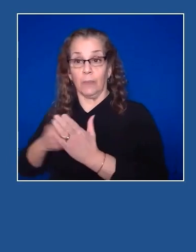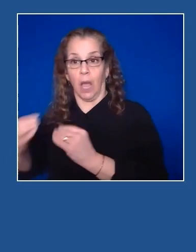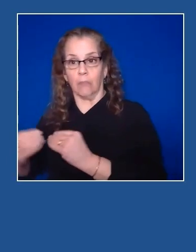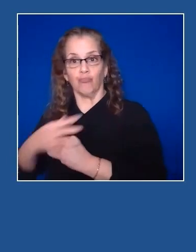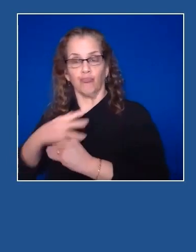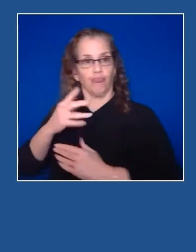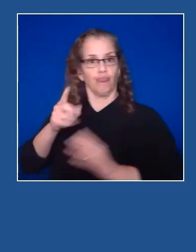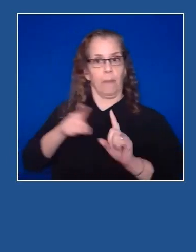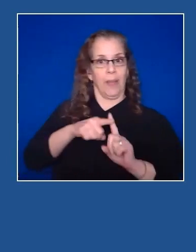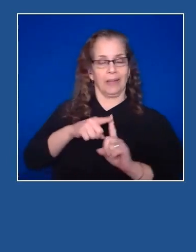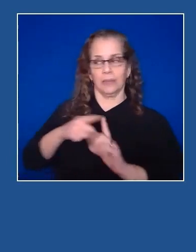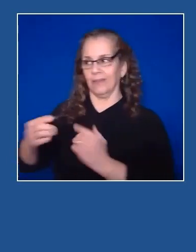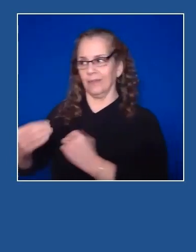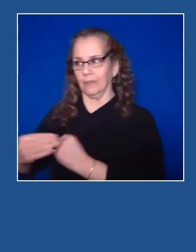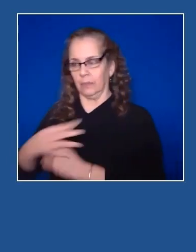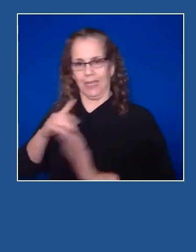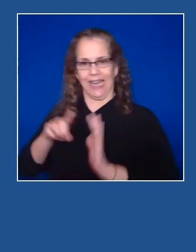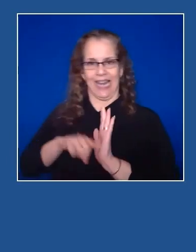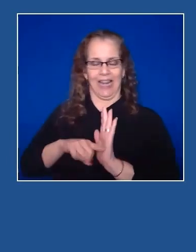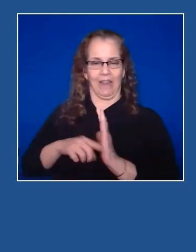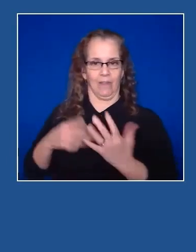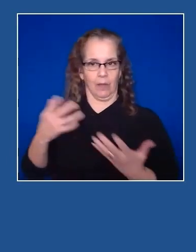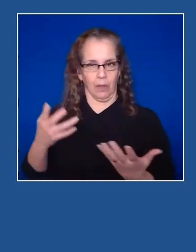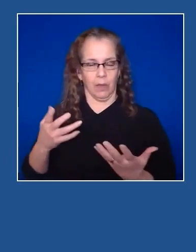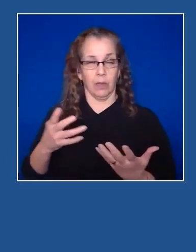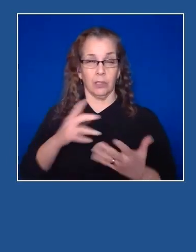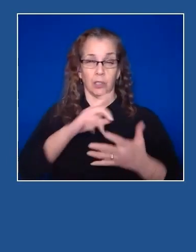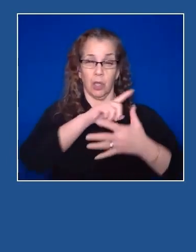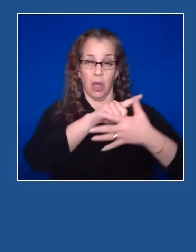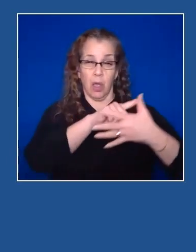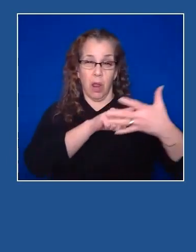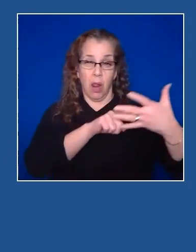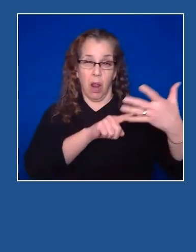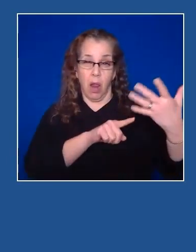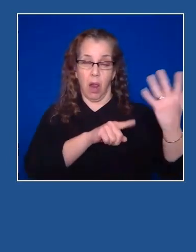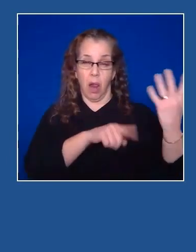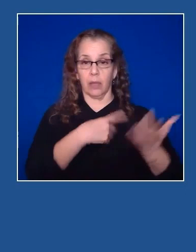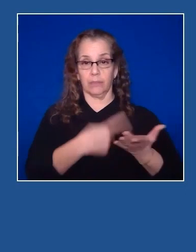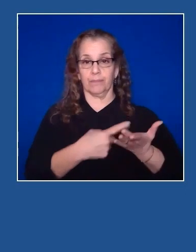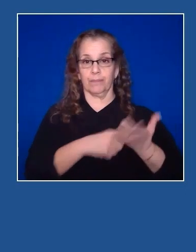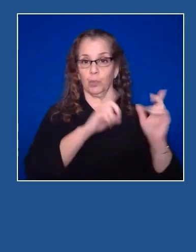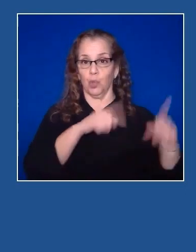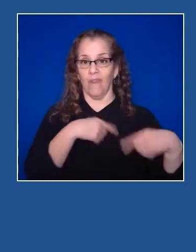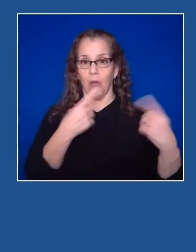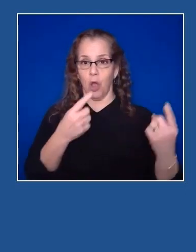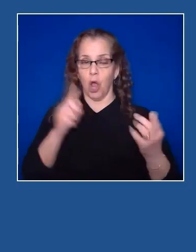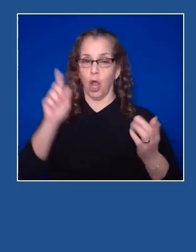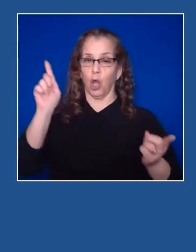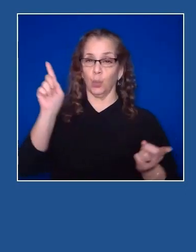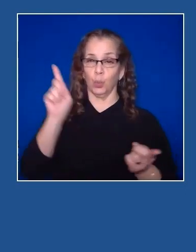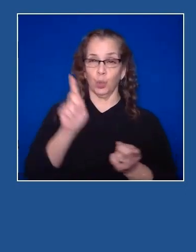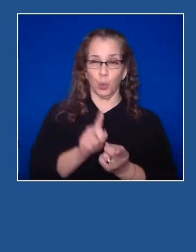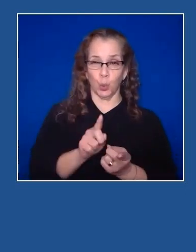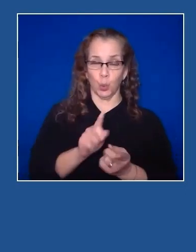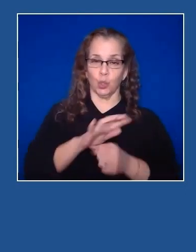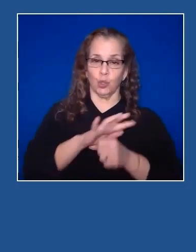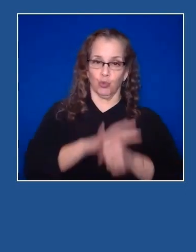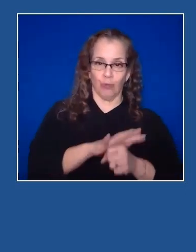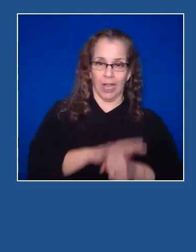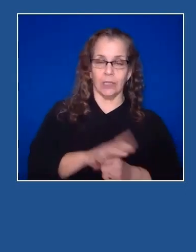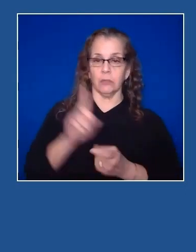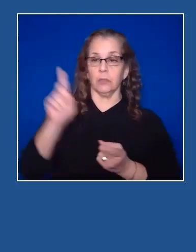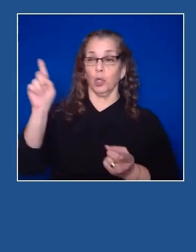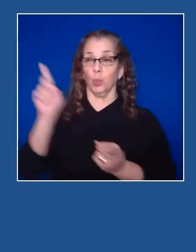invalidating. So all the things we've been talking about so far, reducing stress and burden,